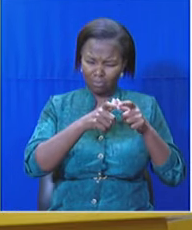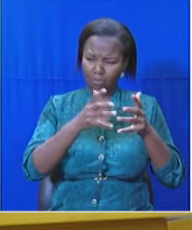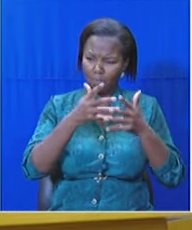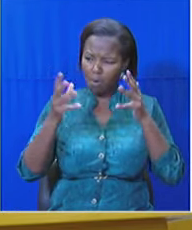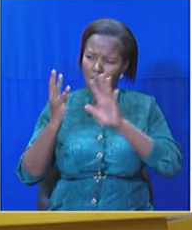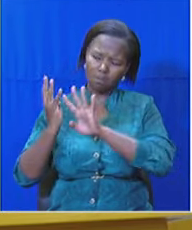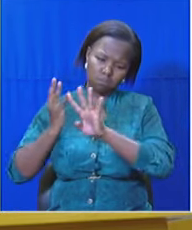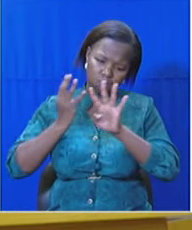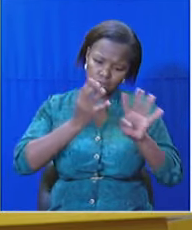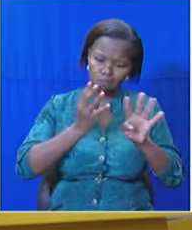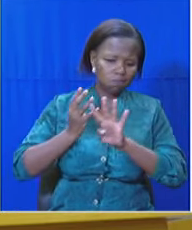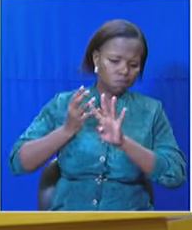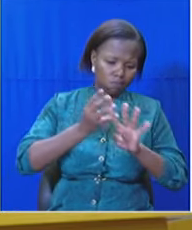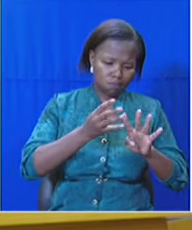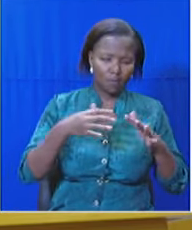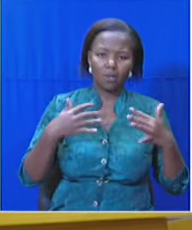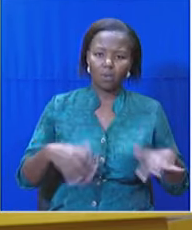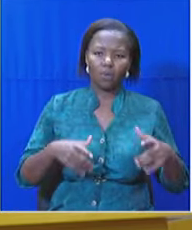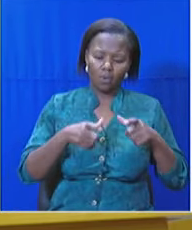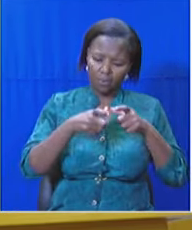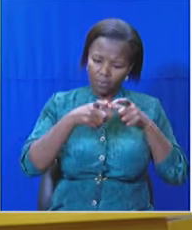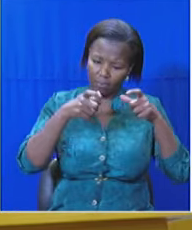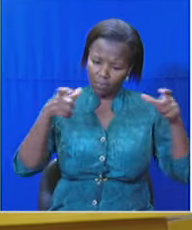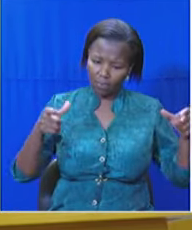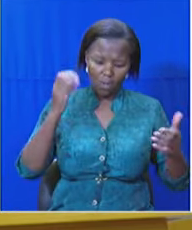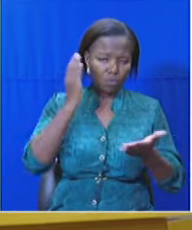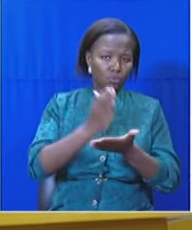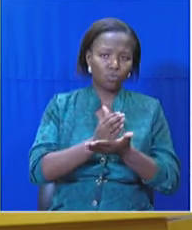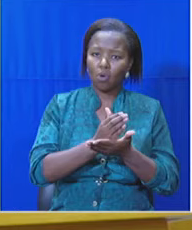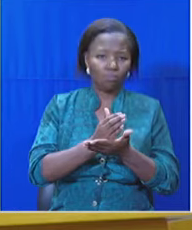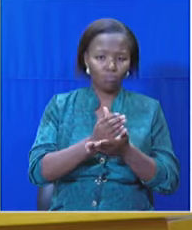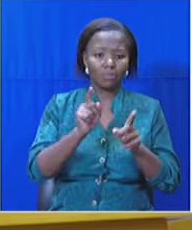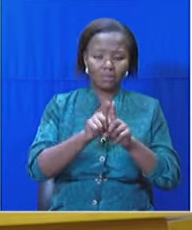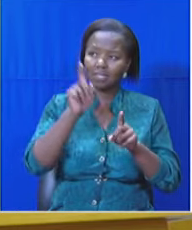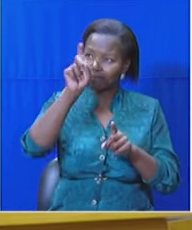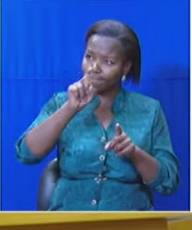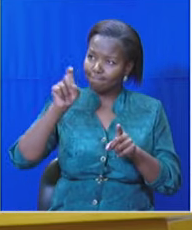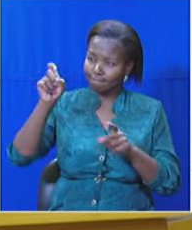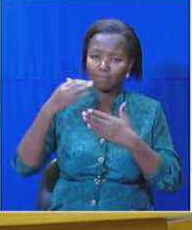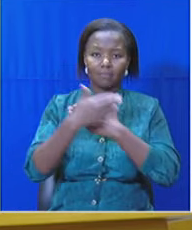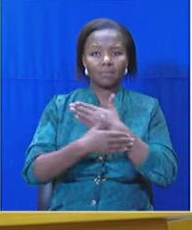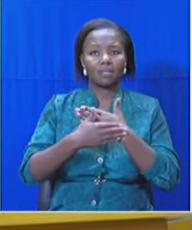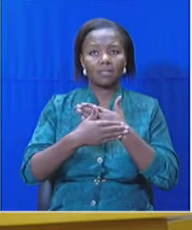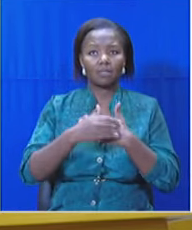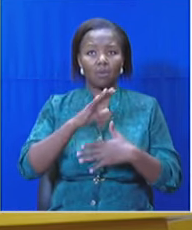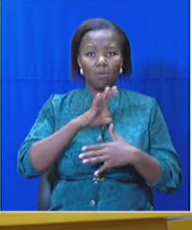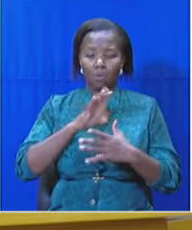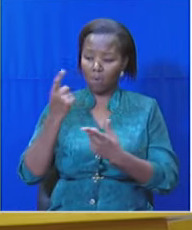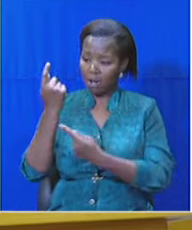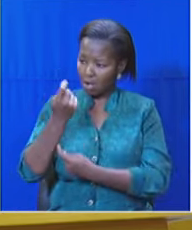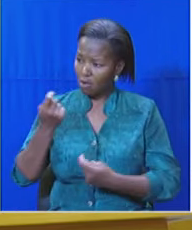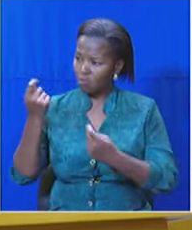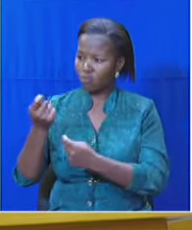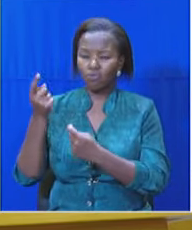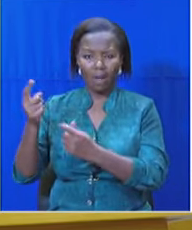is enormous and unrelenting. This is attributable to the failure of rural